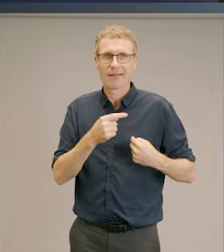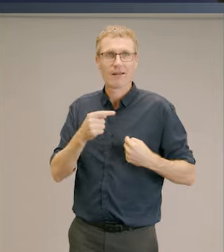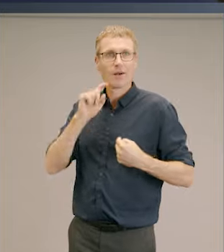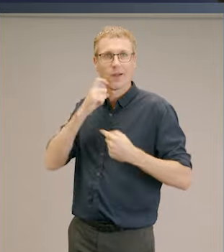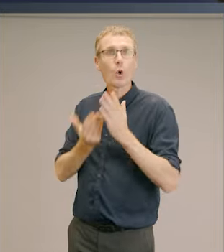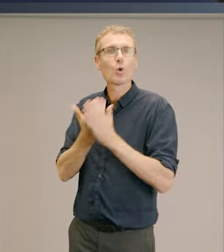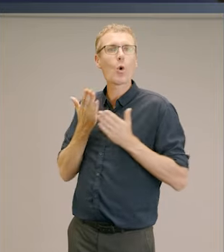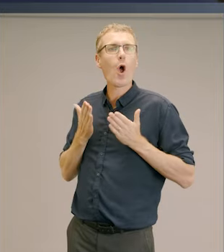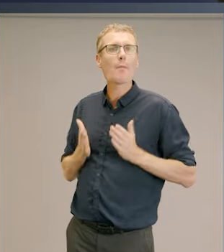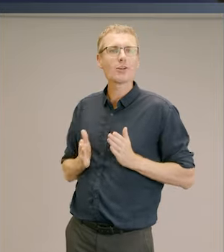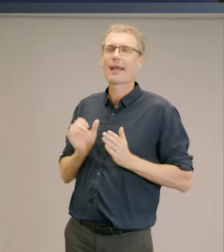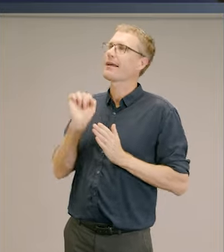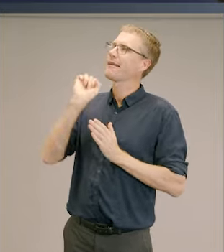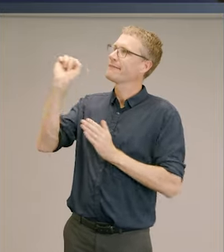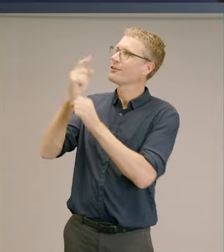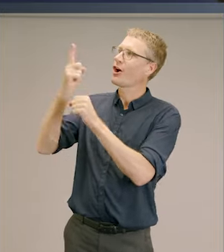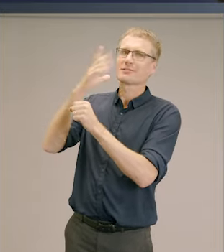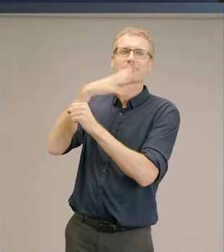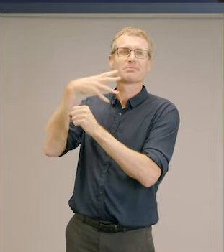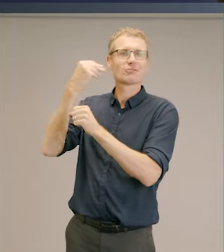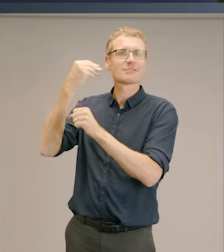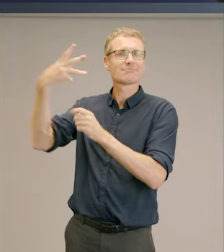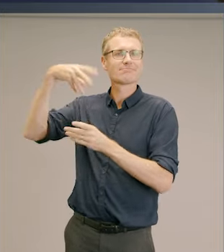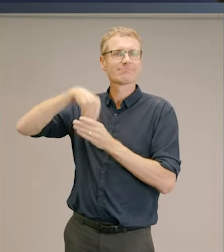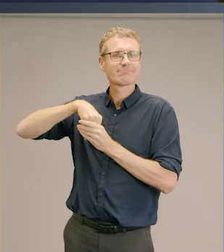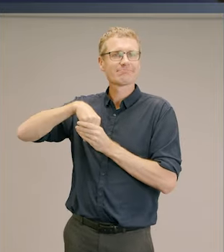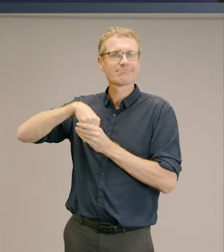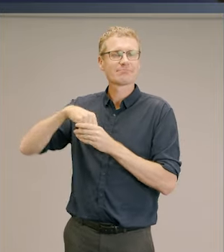Our resurrected bodies will be filled with God's Spirit.